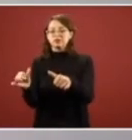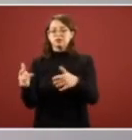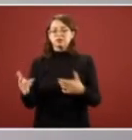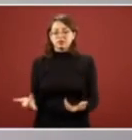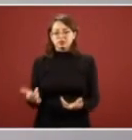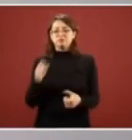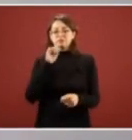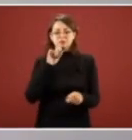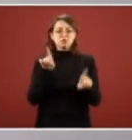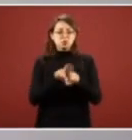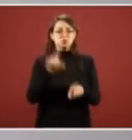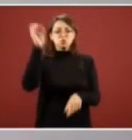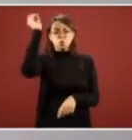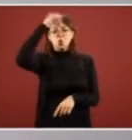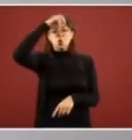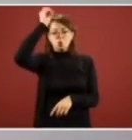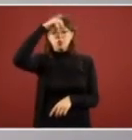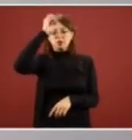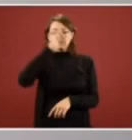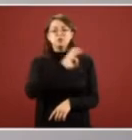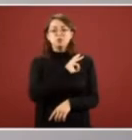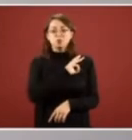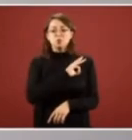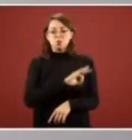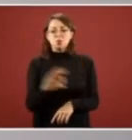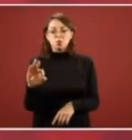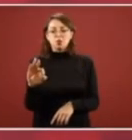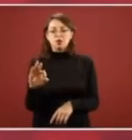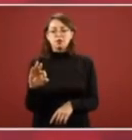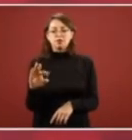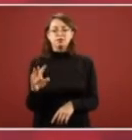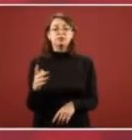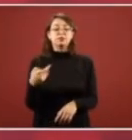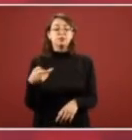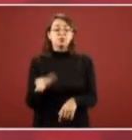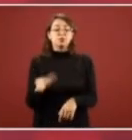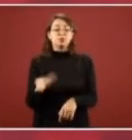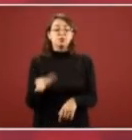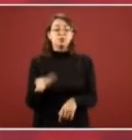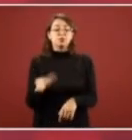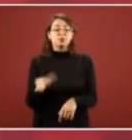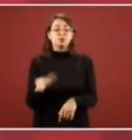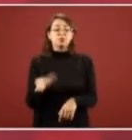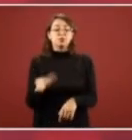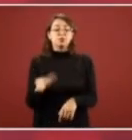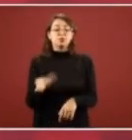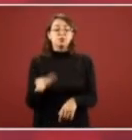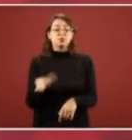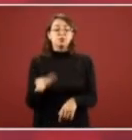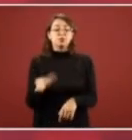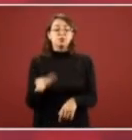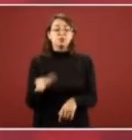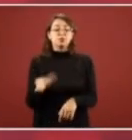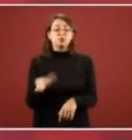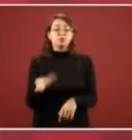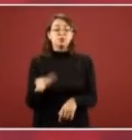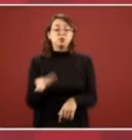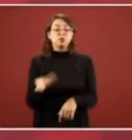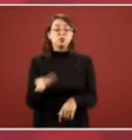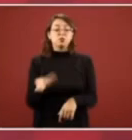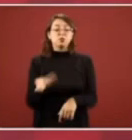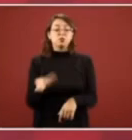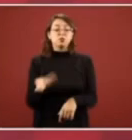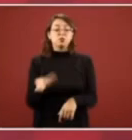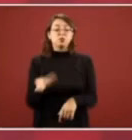Opinando, porque también para eso hay instancias. By giving our opinion, but for